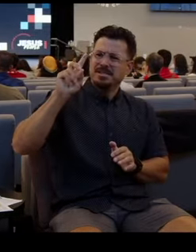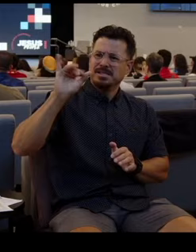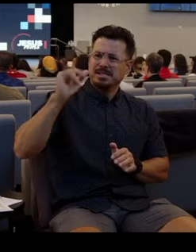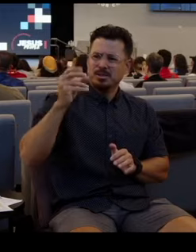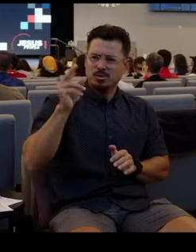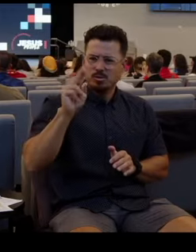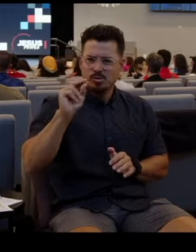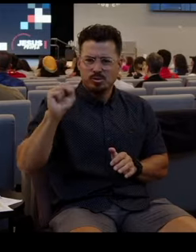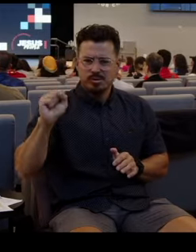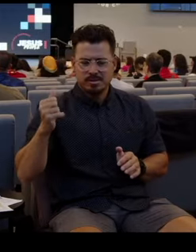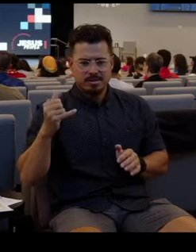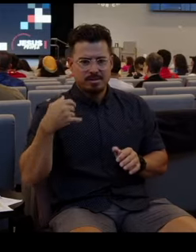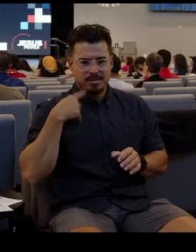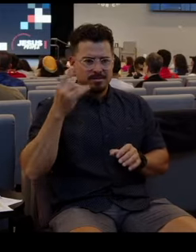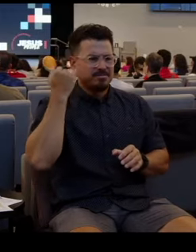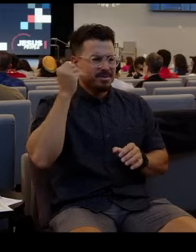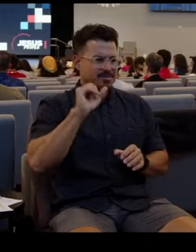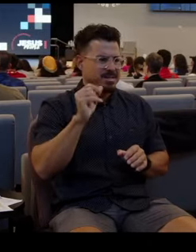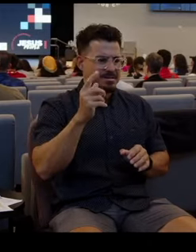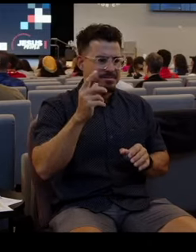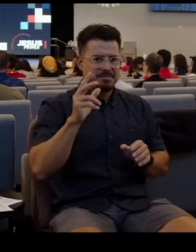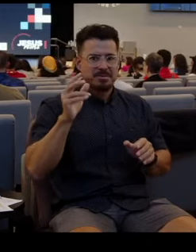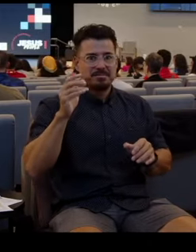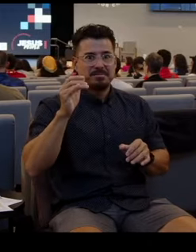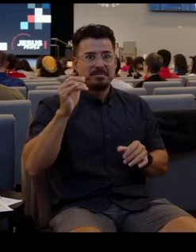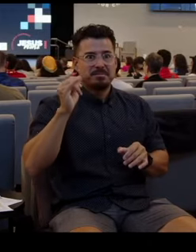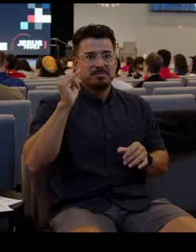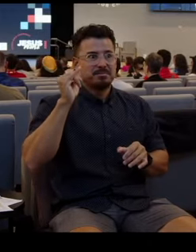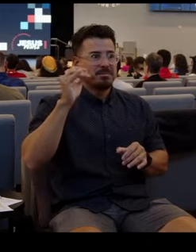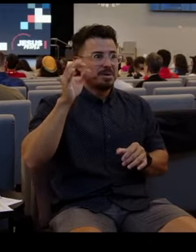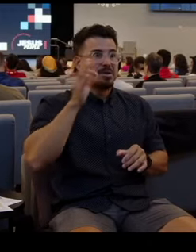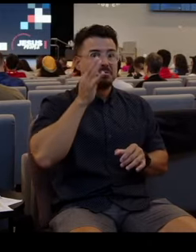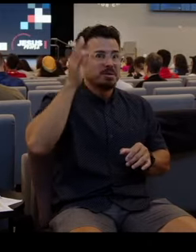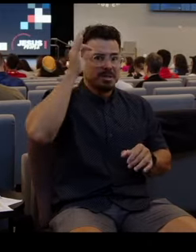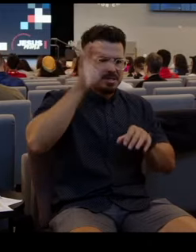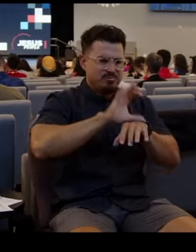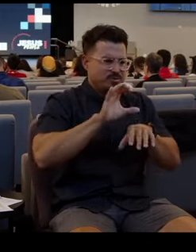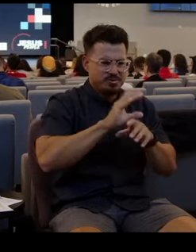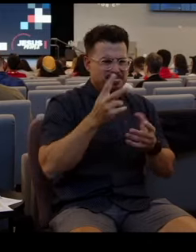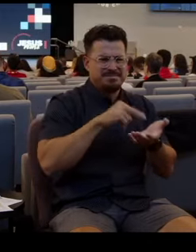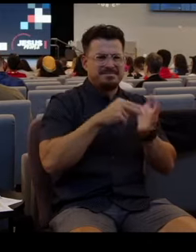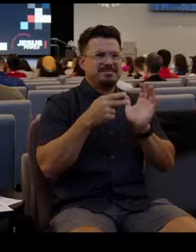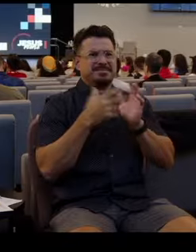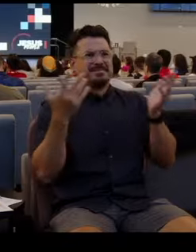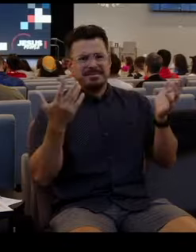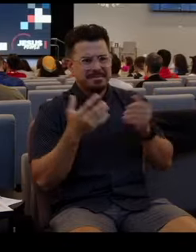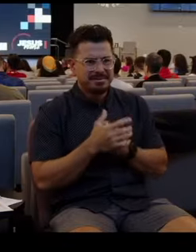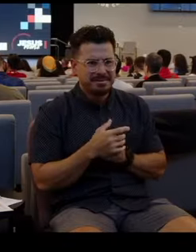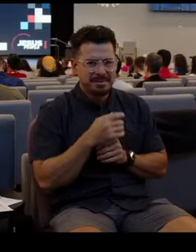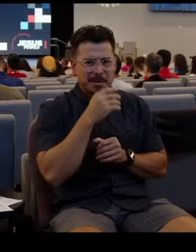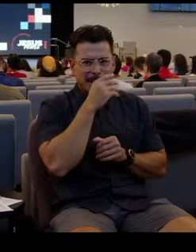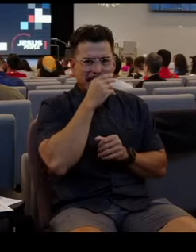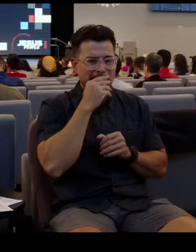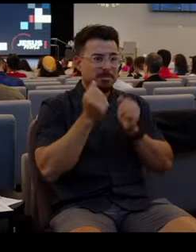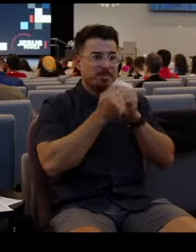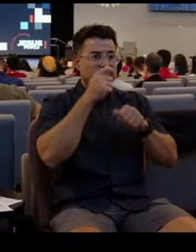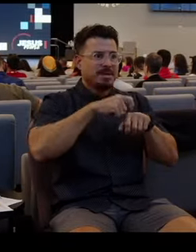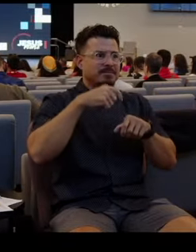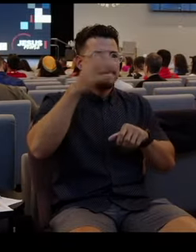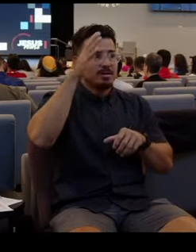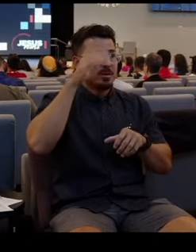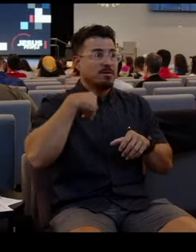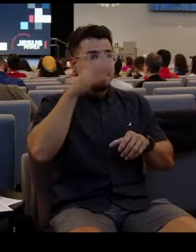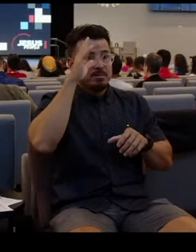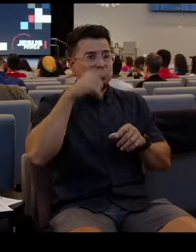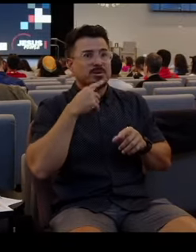sounded like they were saying Indian church with like a little funny, with a little funny emphasis. And for most of the week I thought they were talking about the church